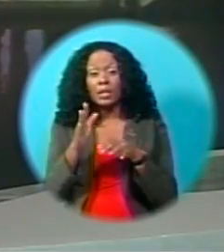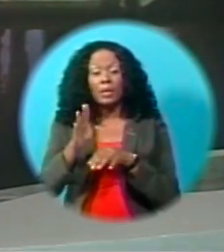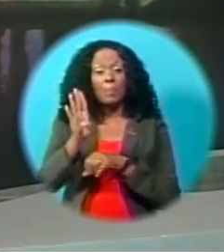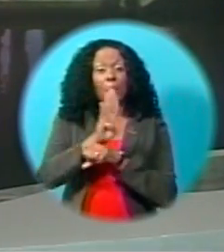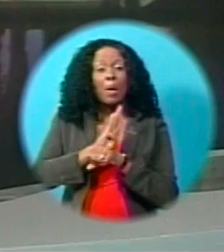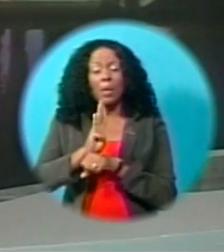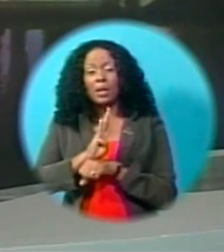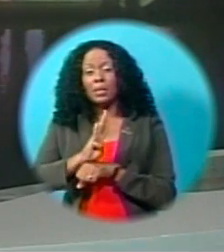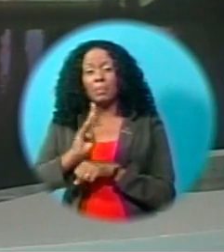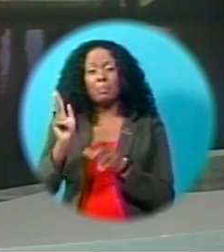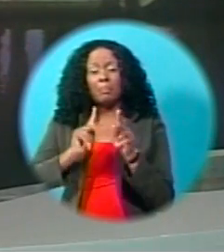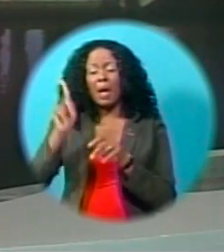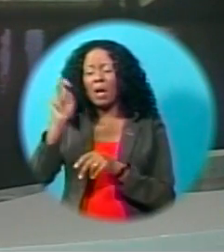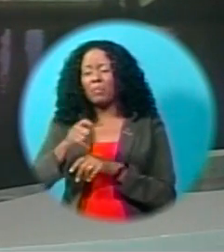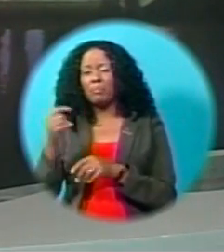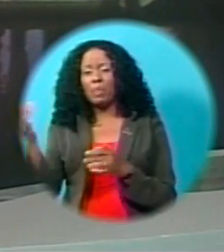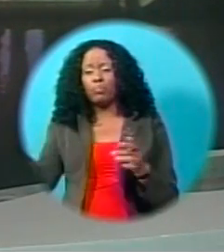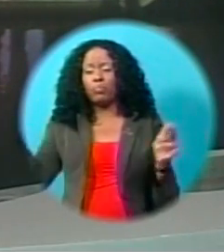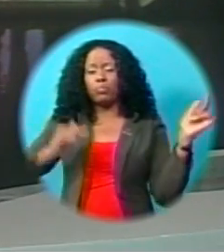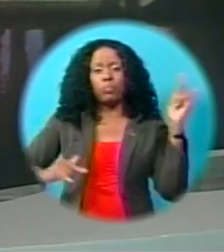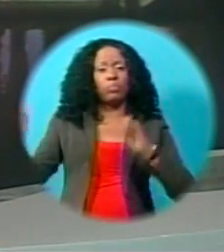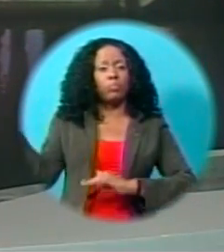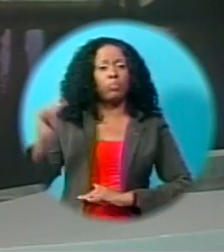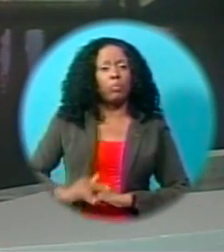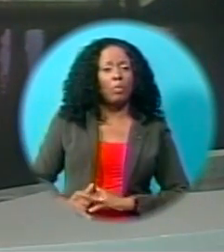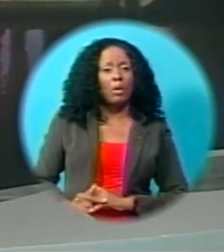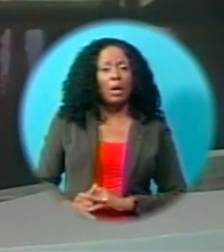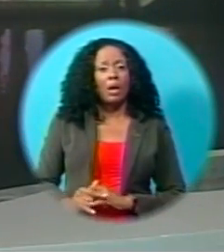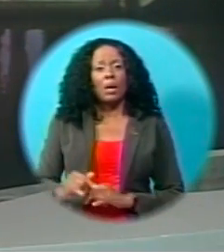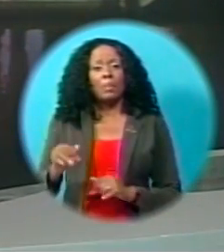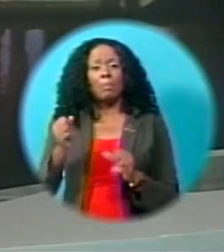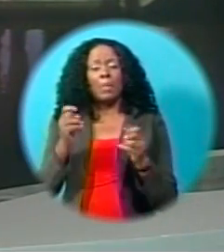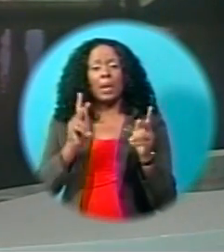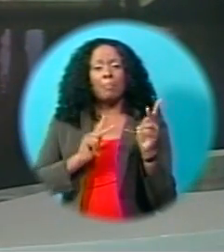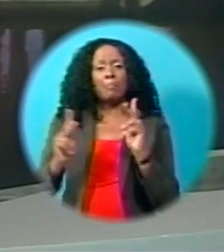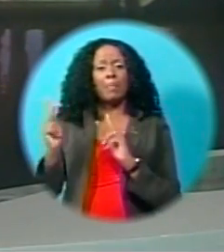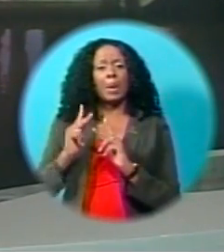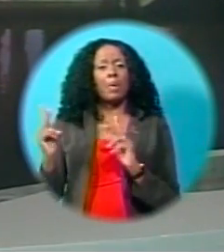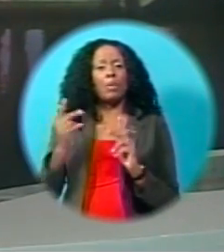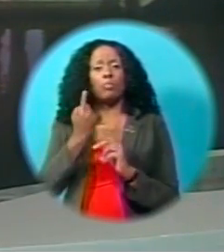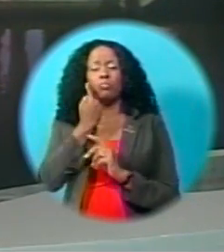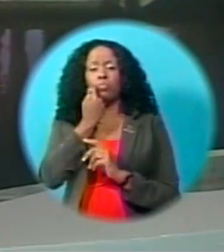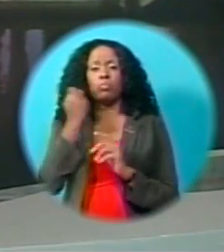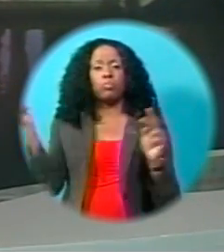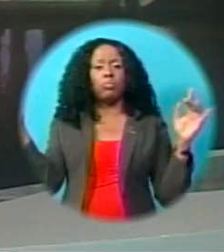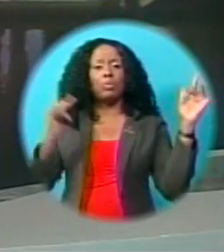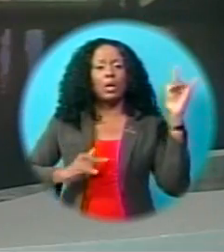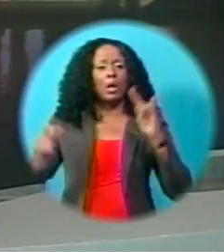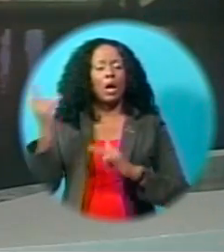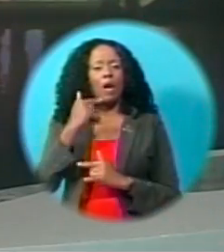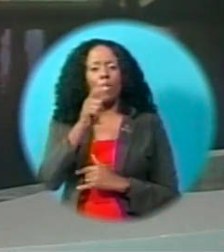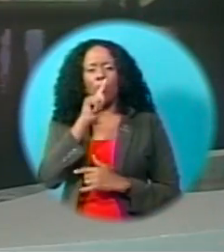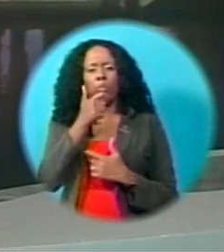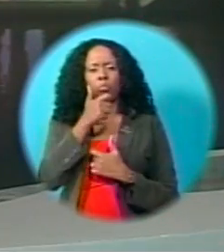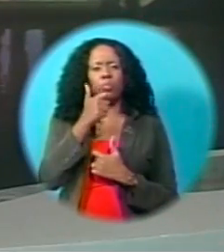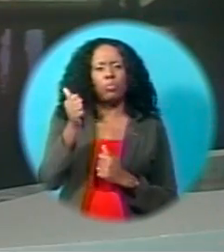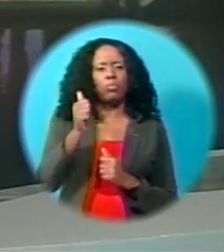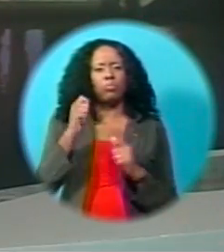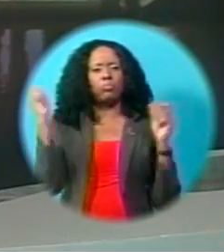Crop Over Festival. A CBC team visited the Grantley Adams International Airport as visitors came from afar to take in the